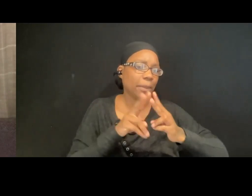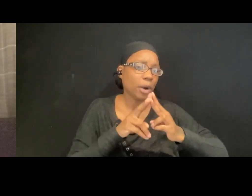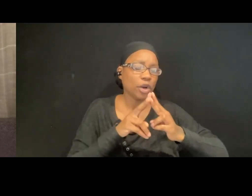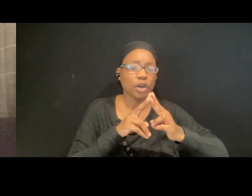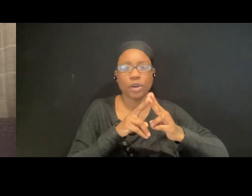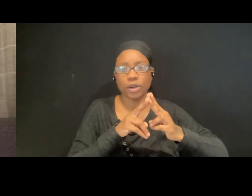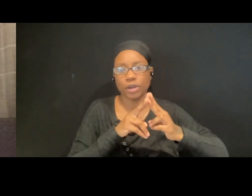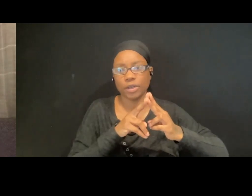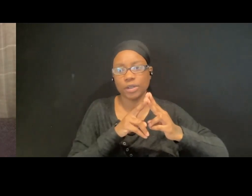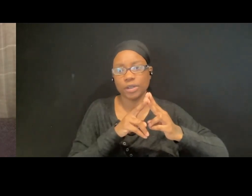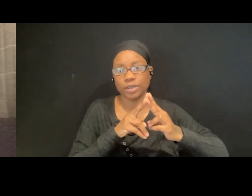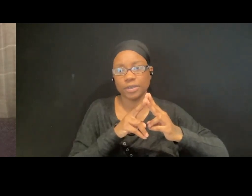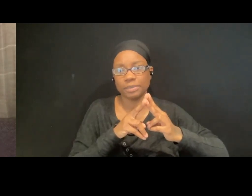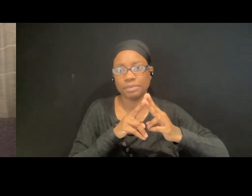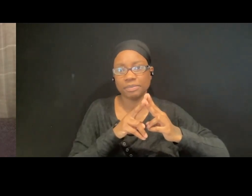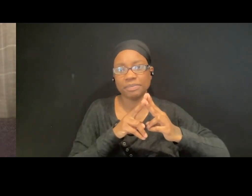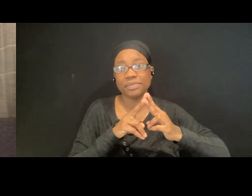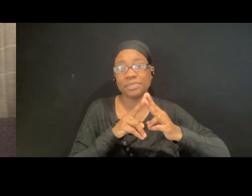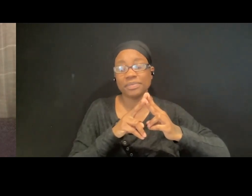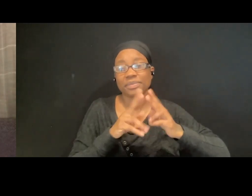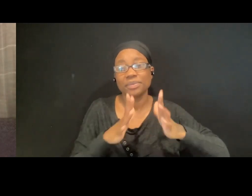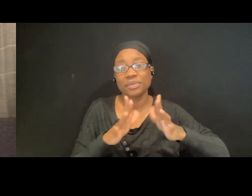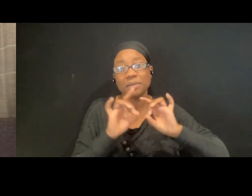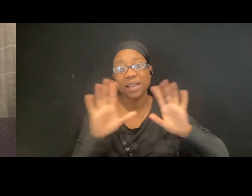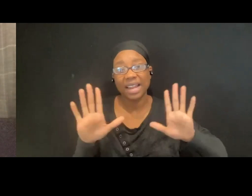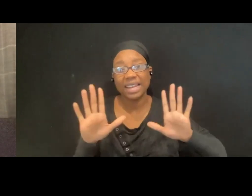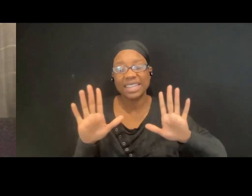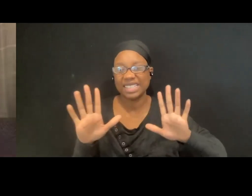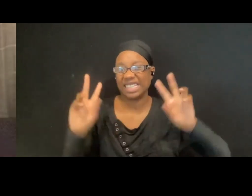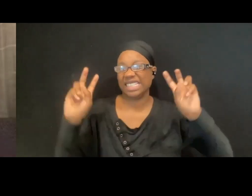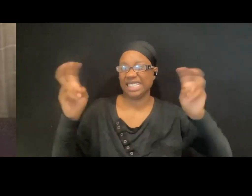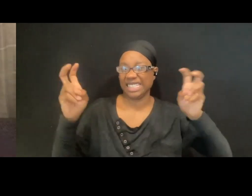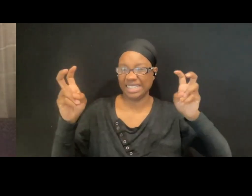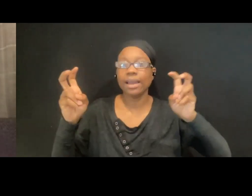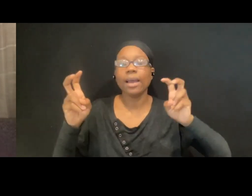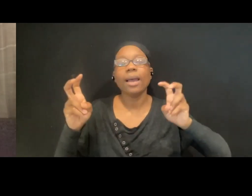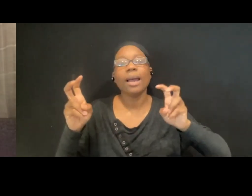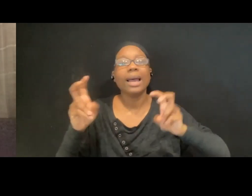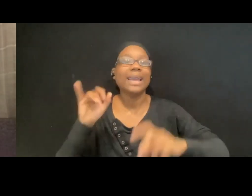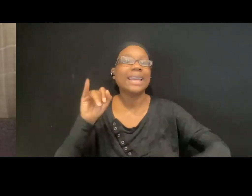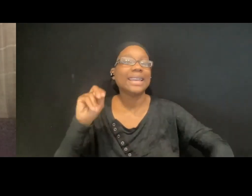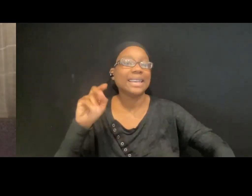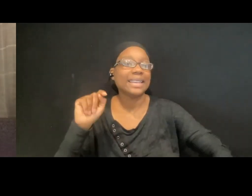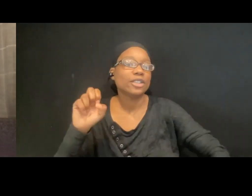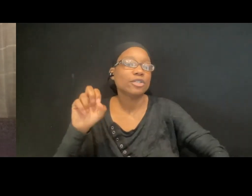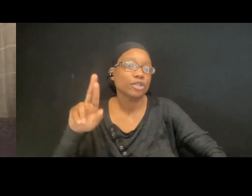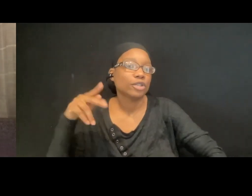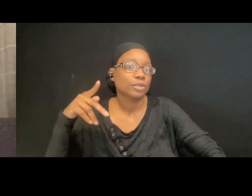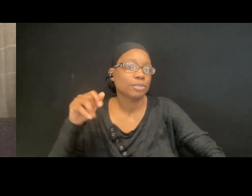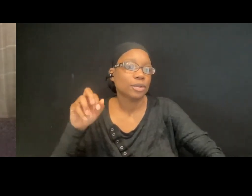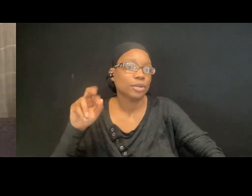maybe we put the word intimate partner violence kind of in quotation marks. So just interpersonal violence, right? Or like violence within